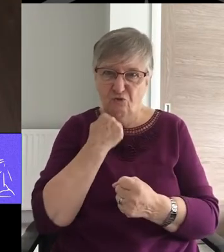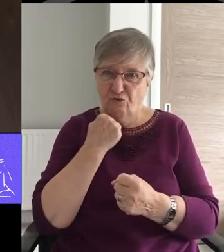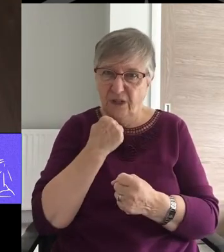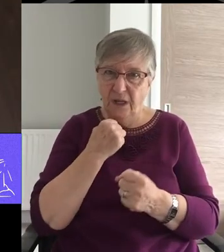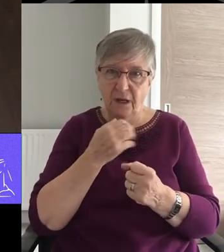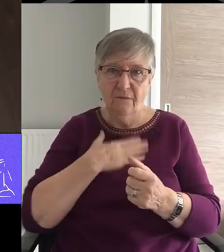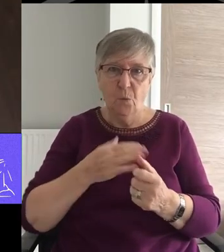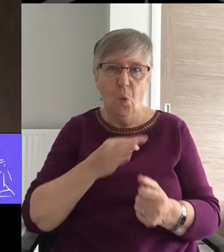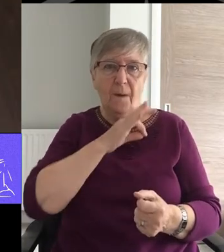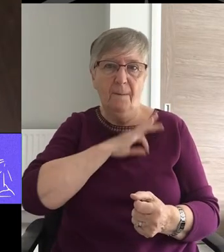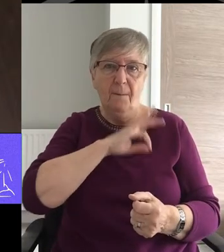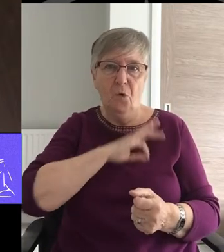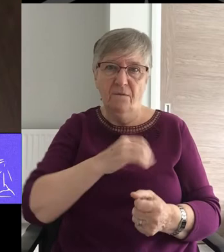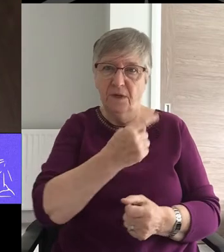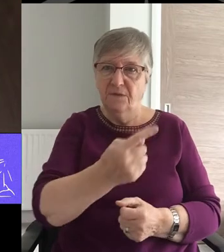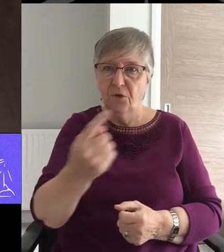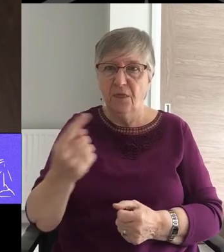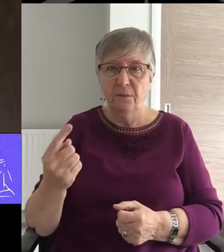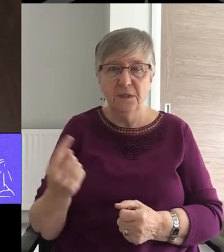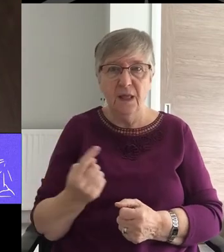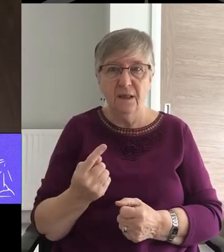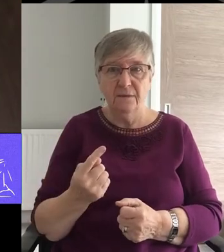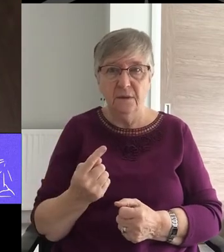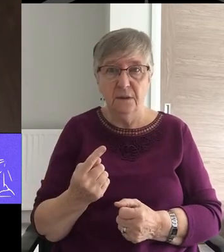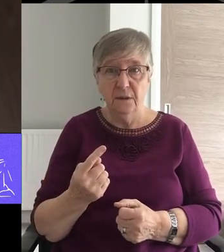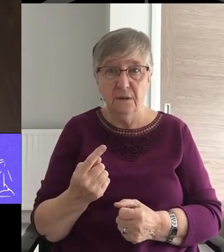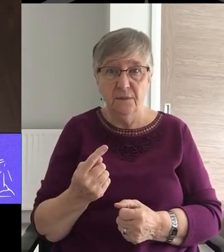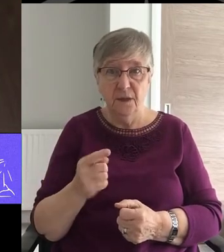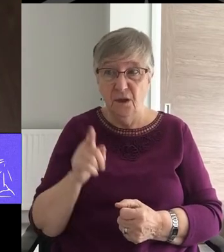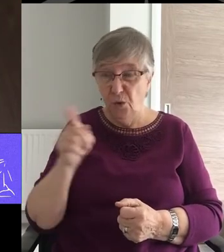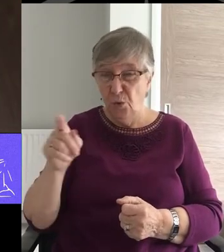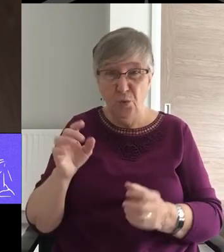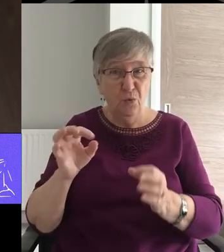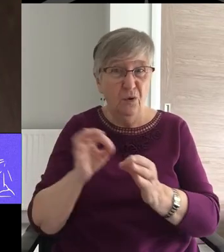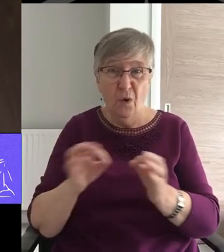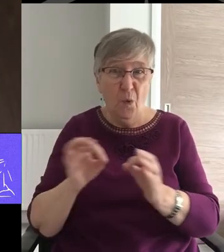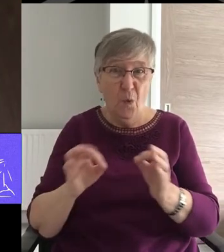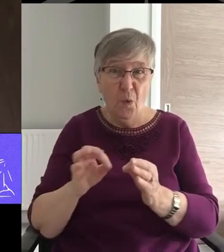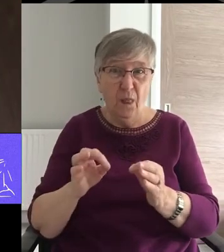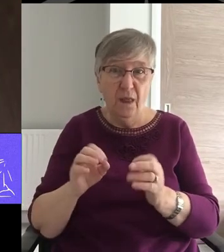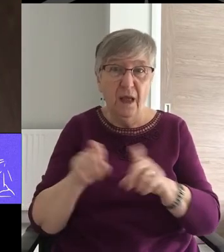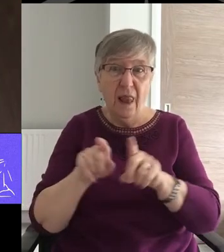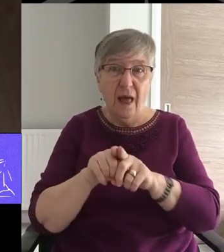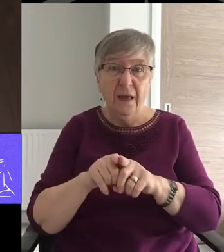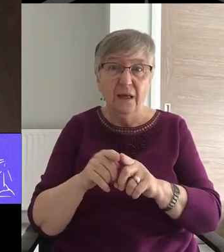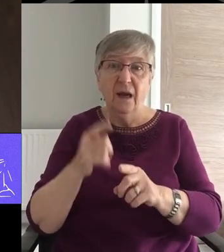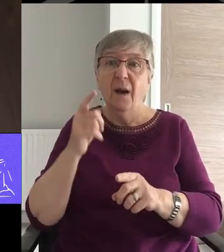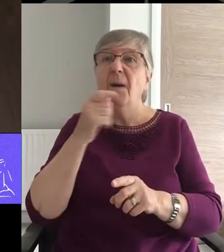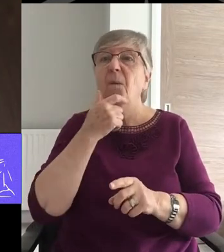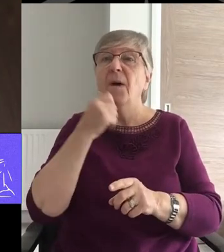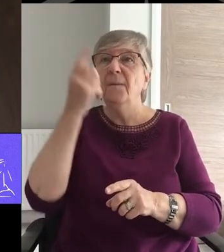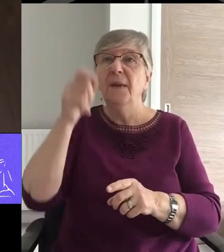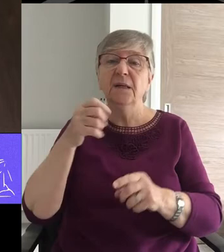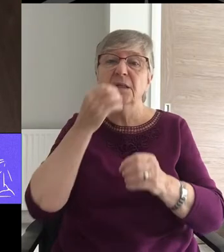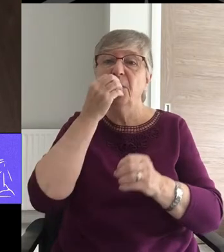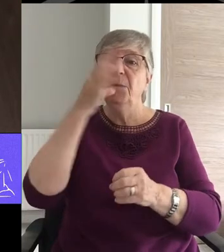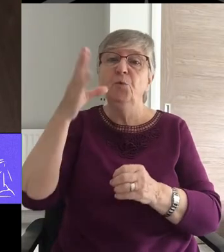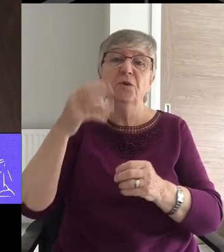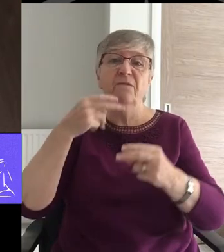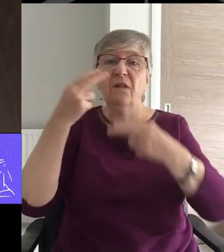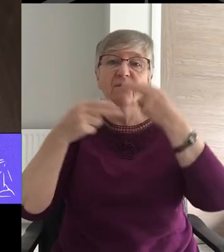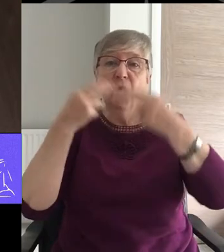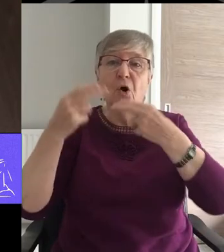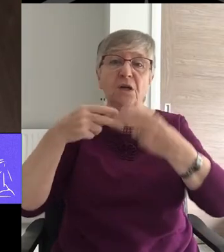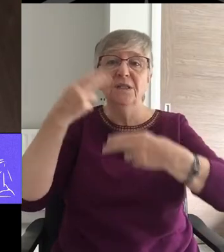gain. Indeed, to them, you are nothing more than one who sings love songs with a beautiful voice and plays